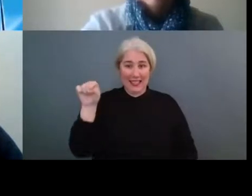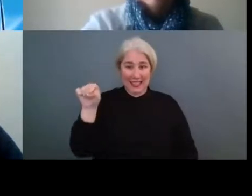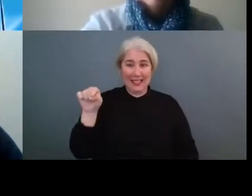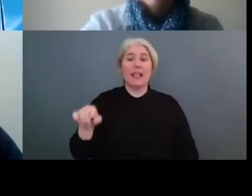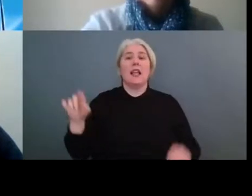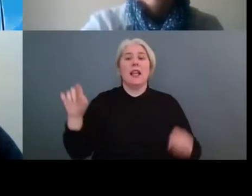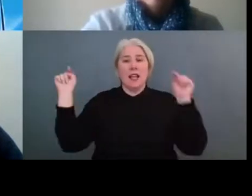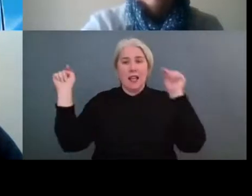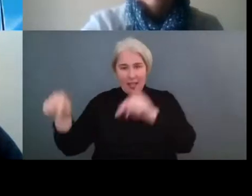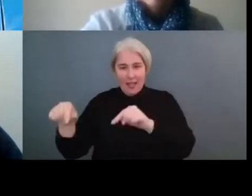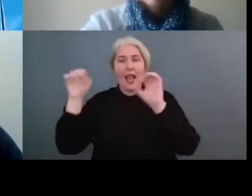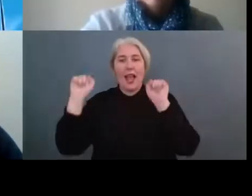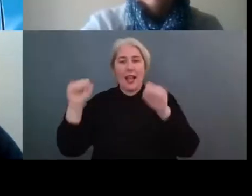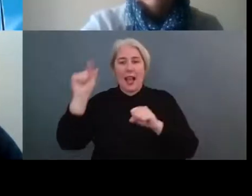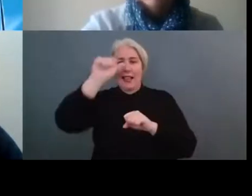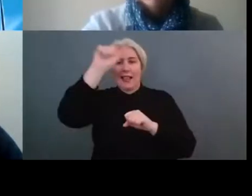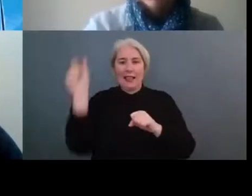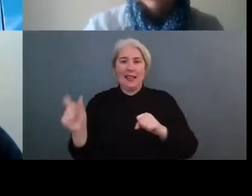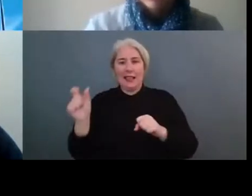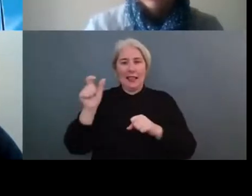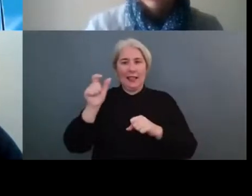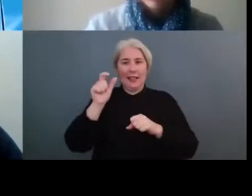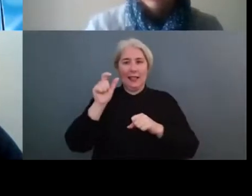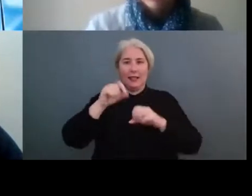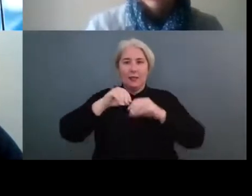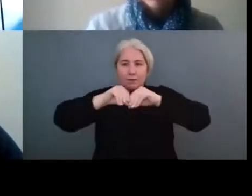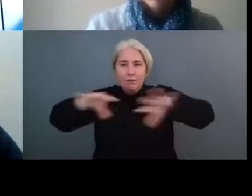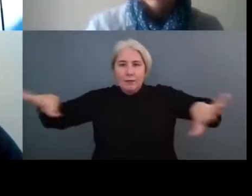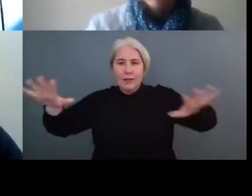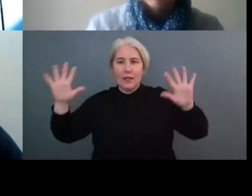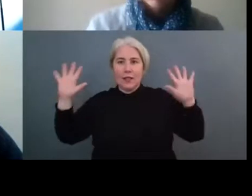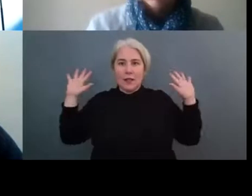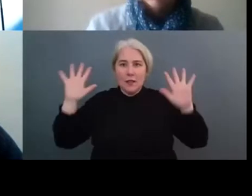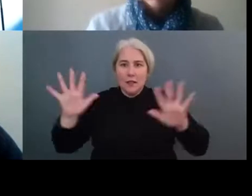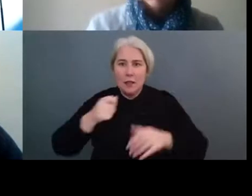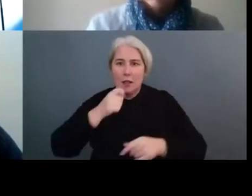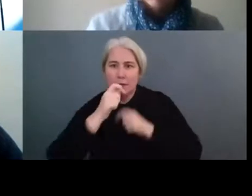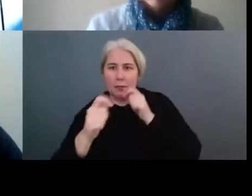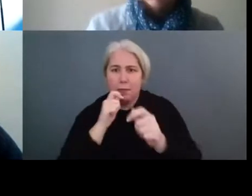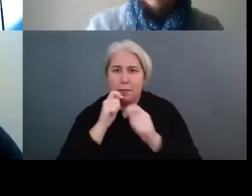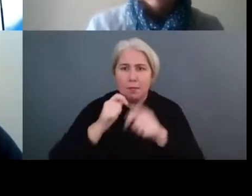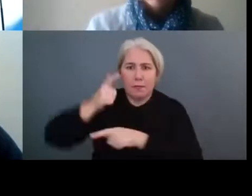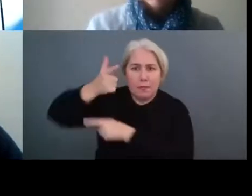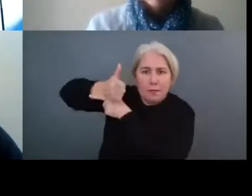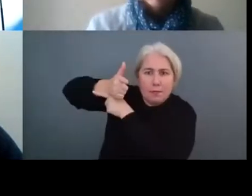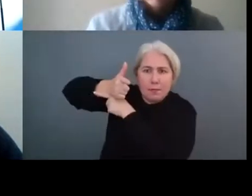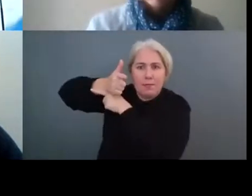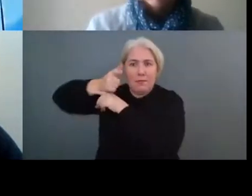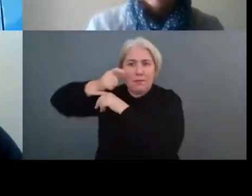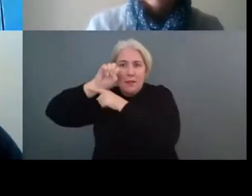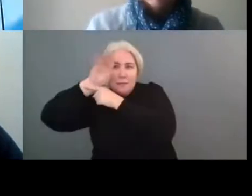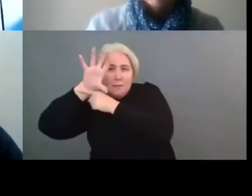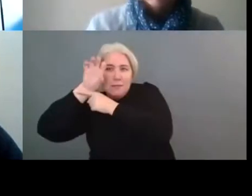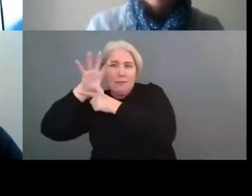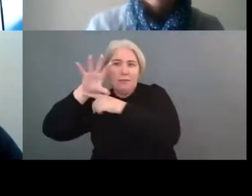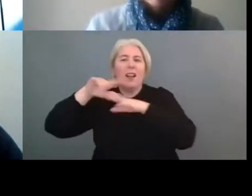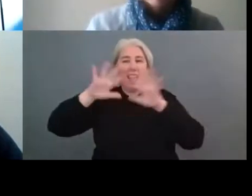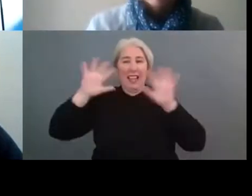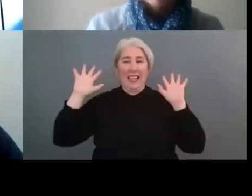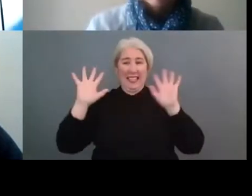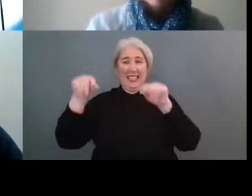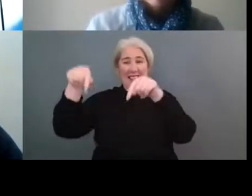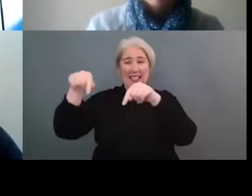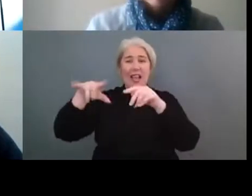Italian media. And again, in that area, I would like to implement and to talk about the life